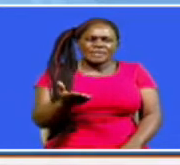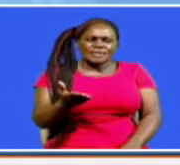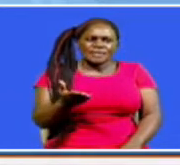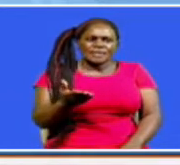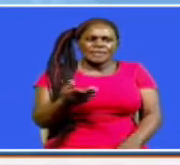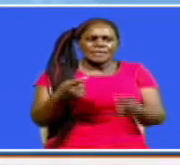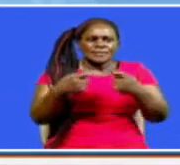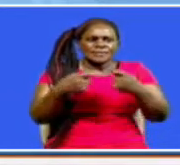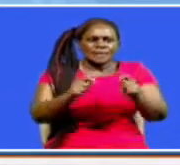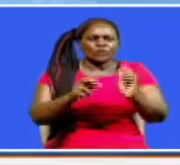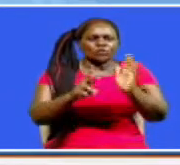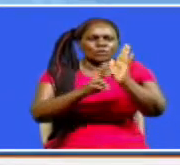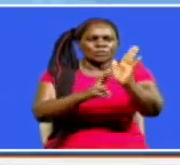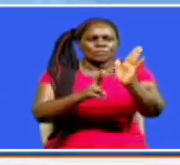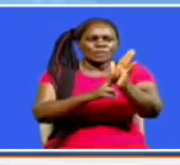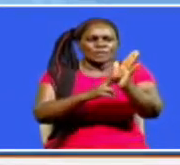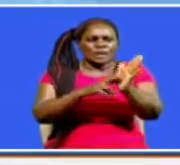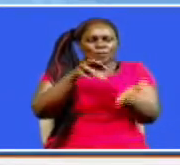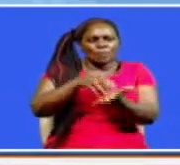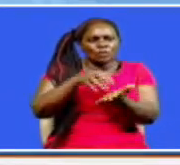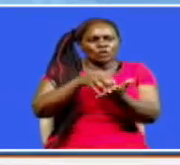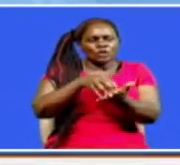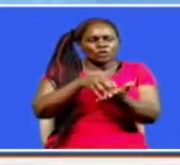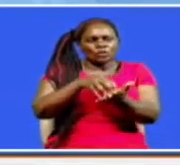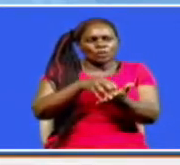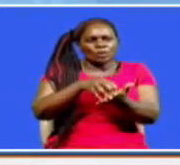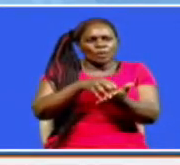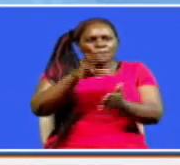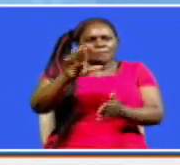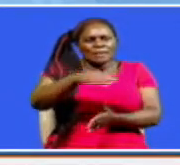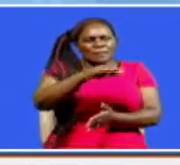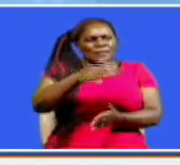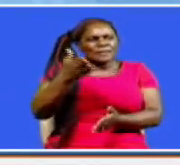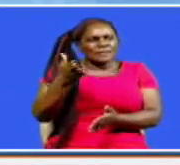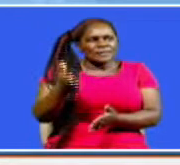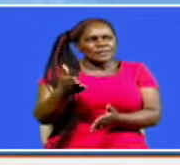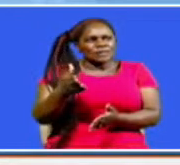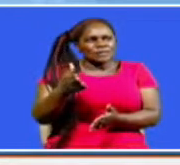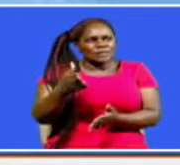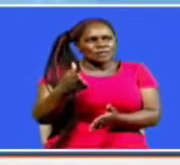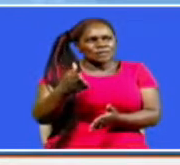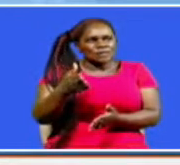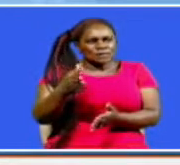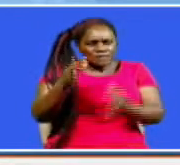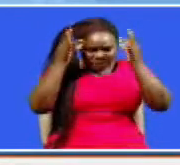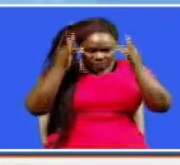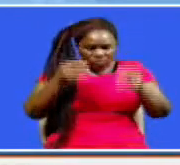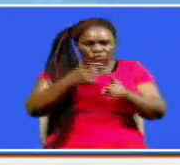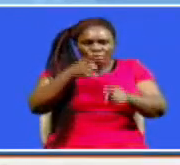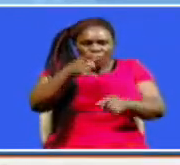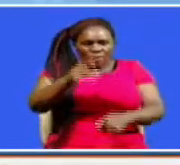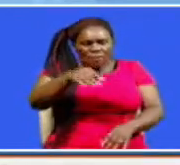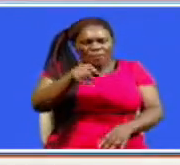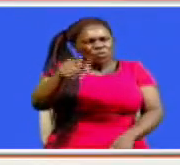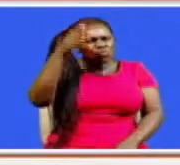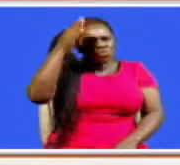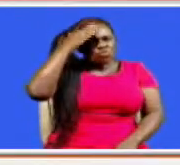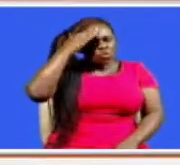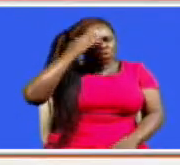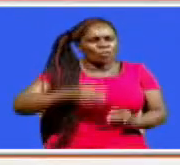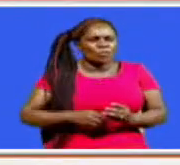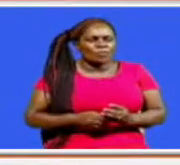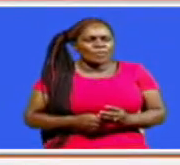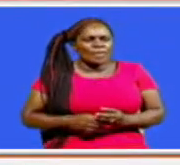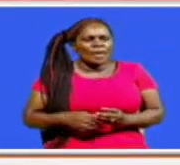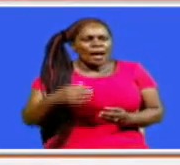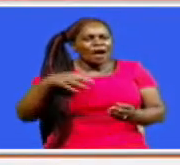trying to represent the actual position to members of Parliament, because that's where the conclusion came from? You know, there was a